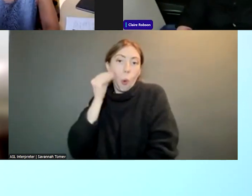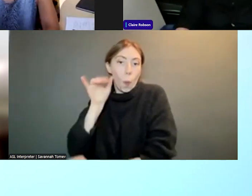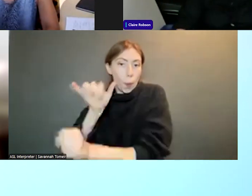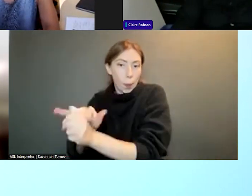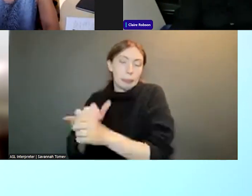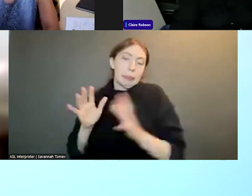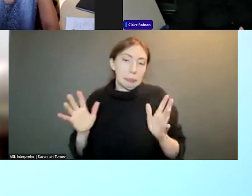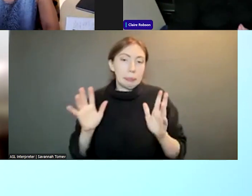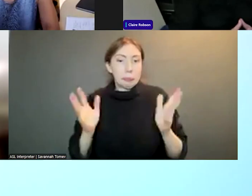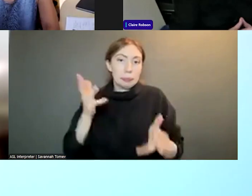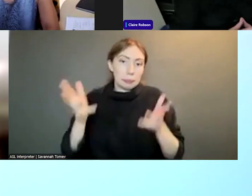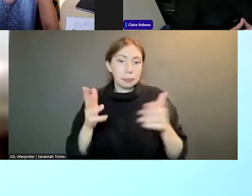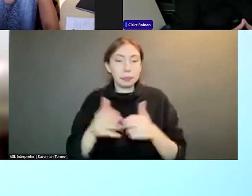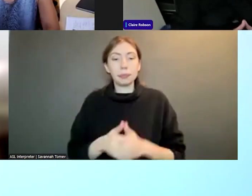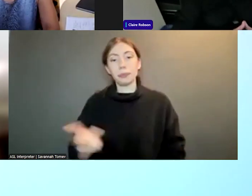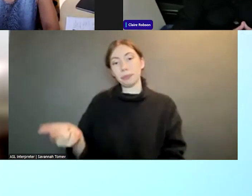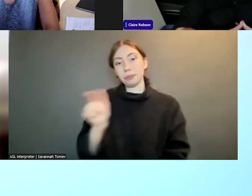analysis of the